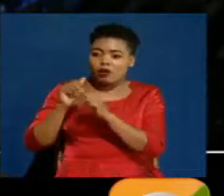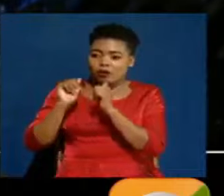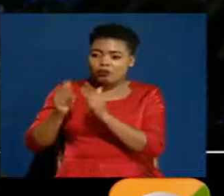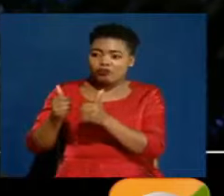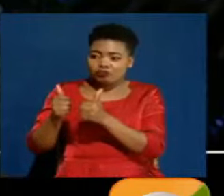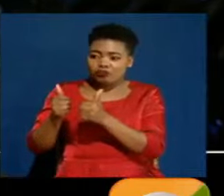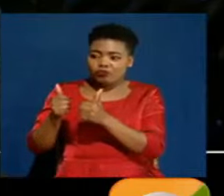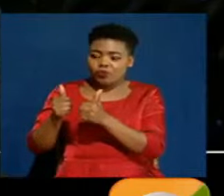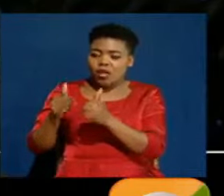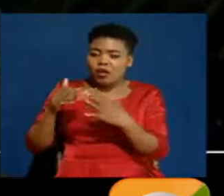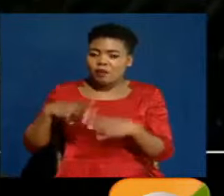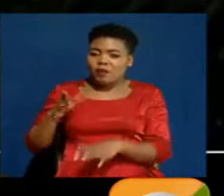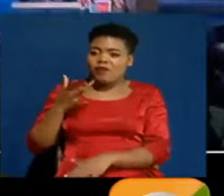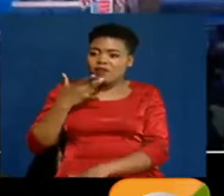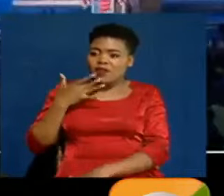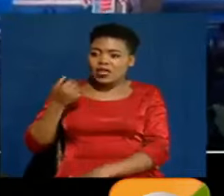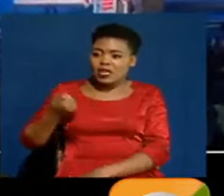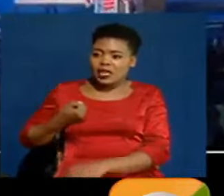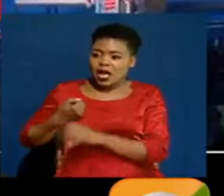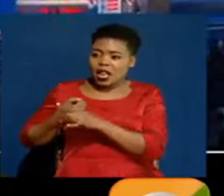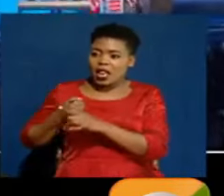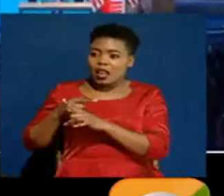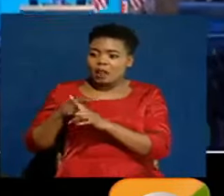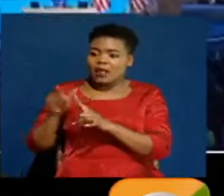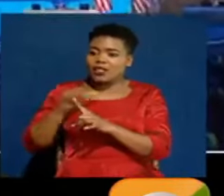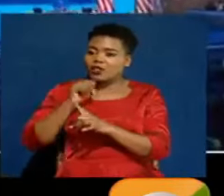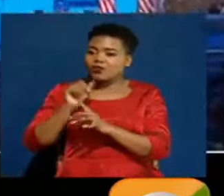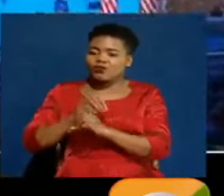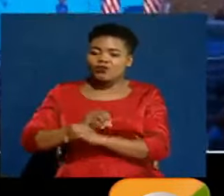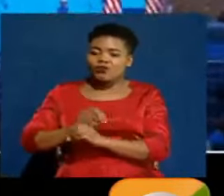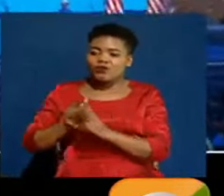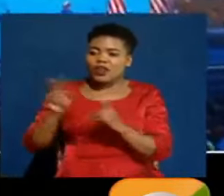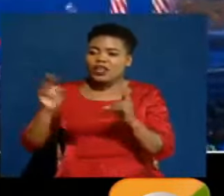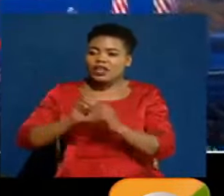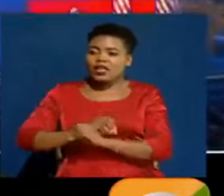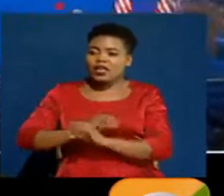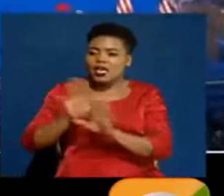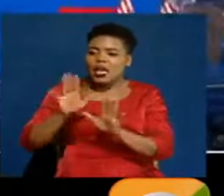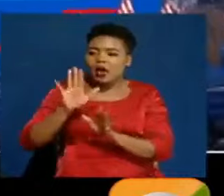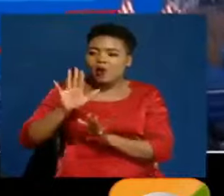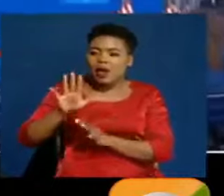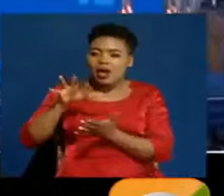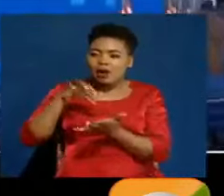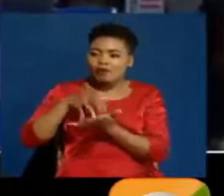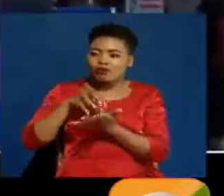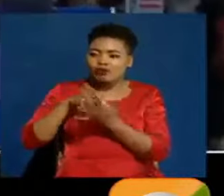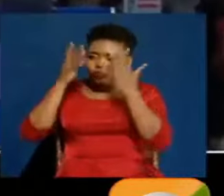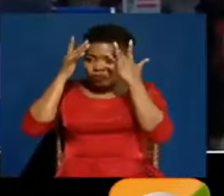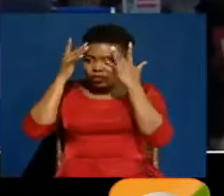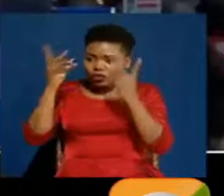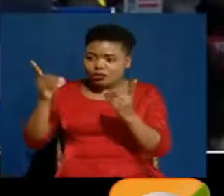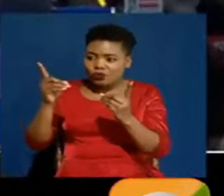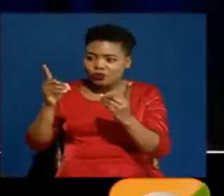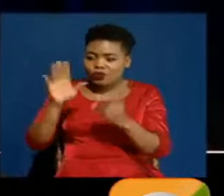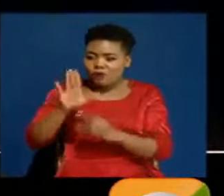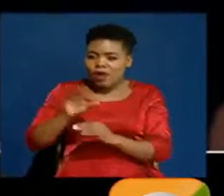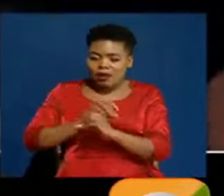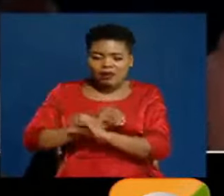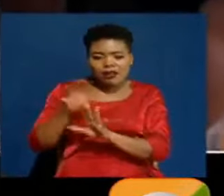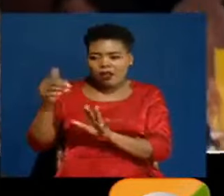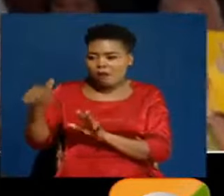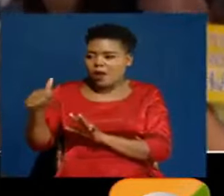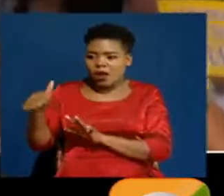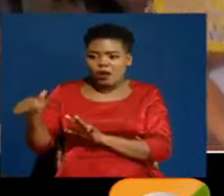polls are favoring her, but she's not been very clear on her clear, other than the abortion question,